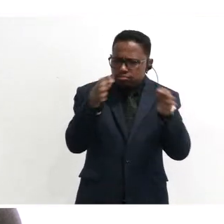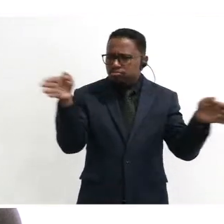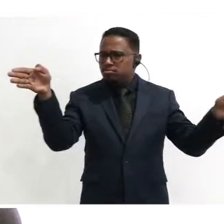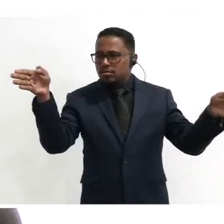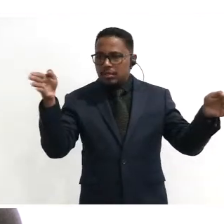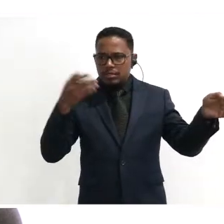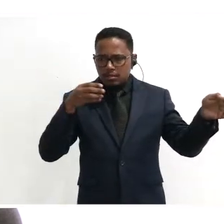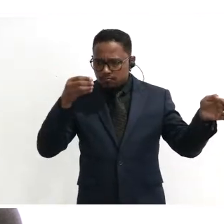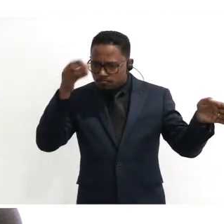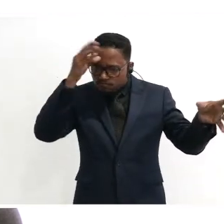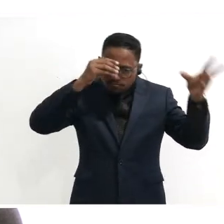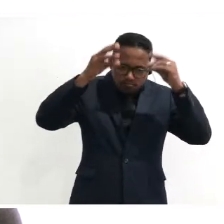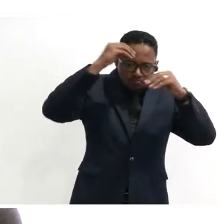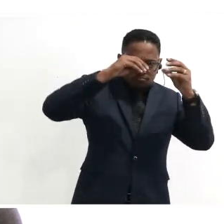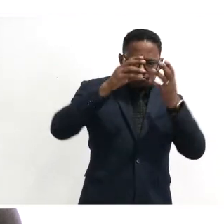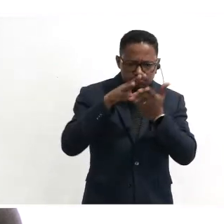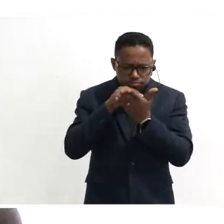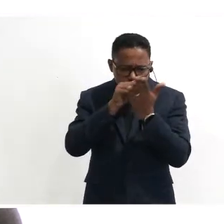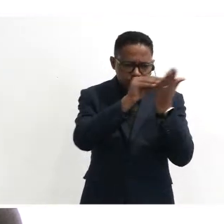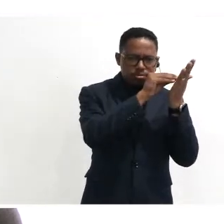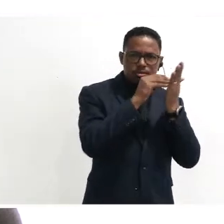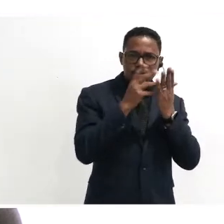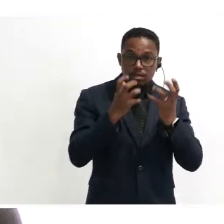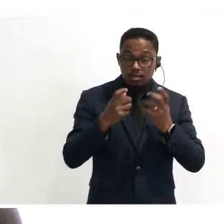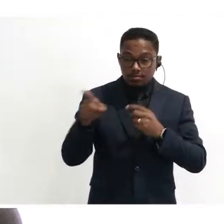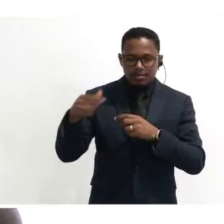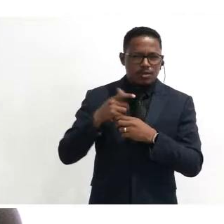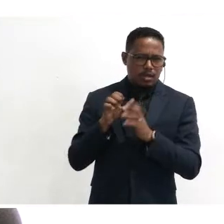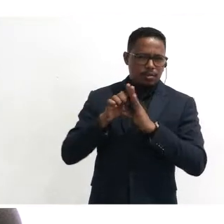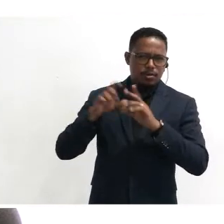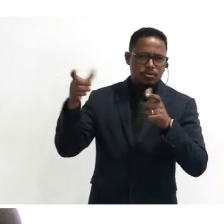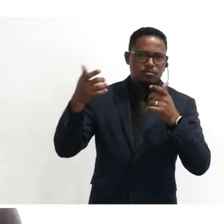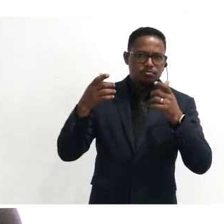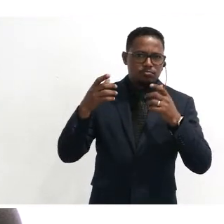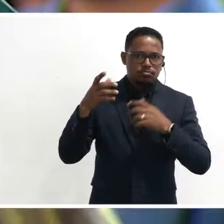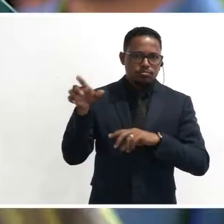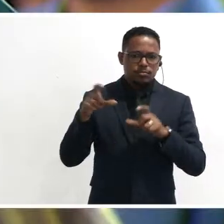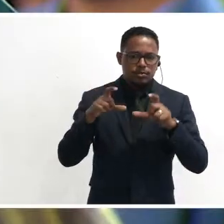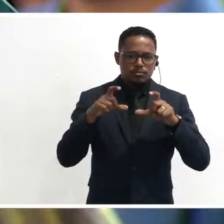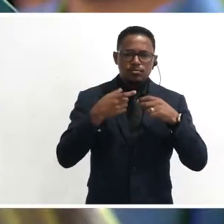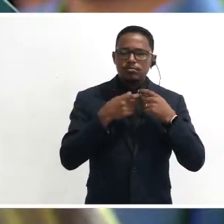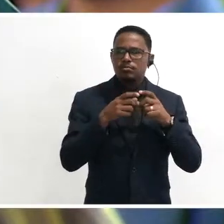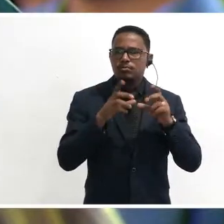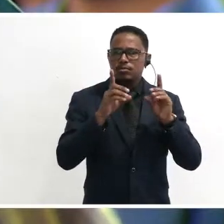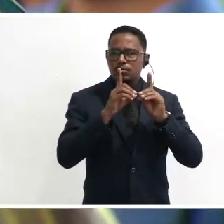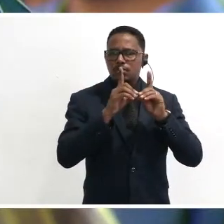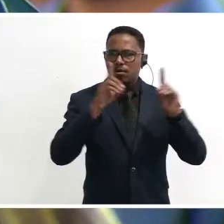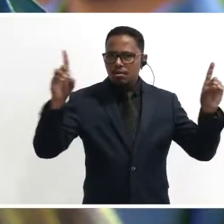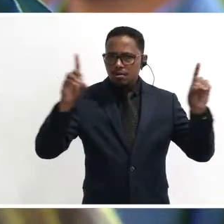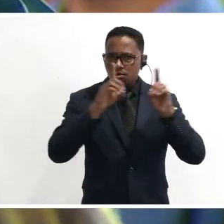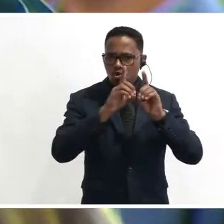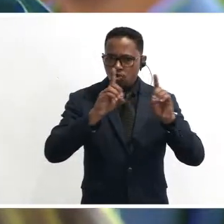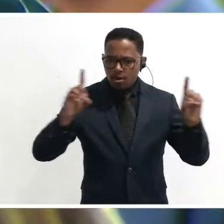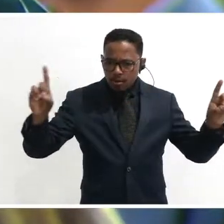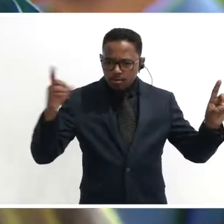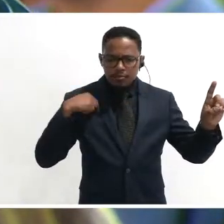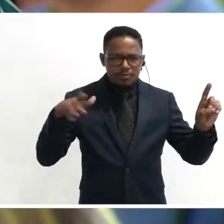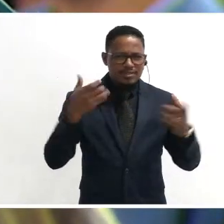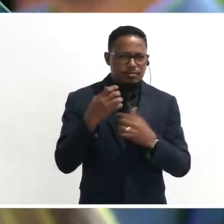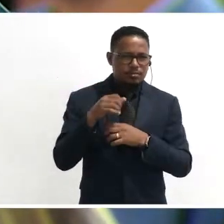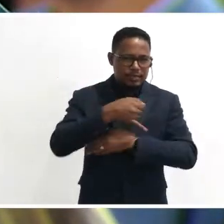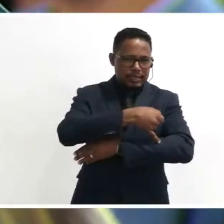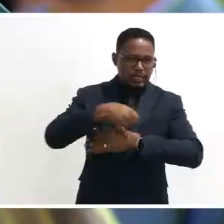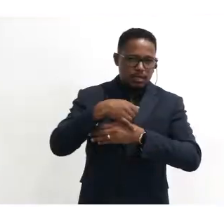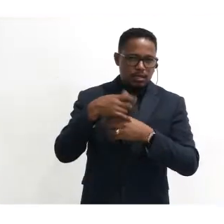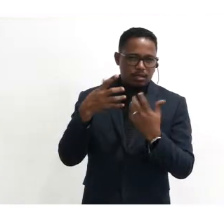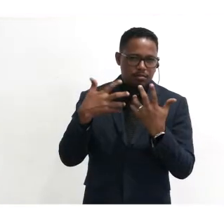was in mechanical engineering, one of the classes I took was material science, and that was very valuable for me